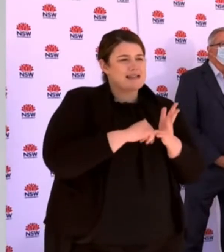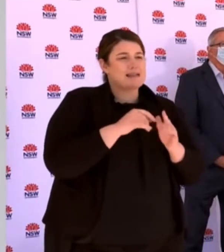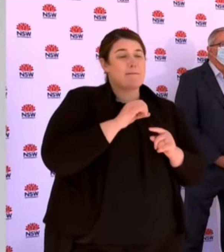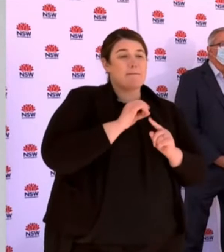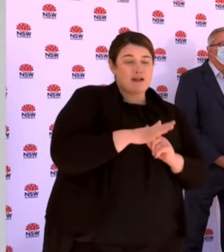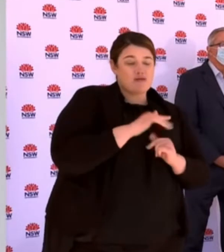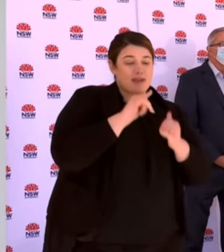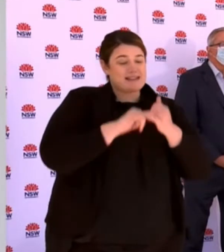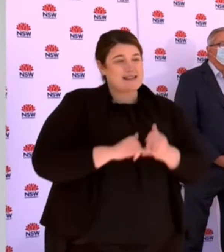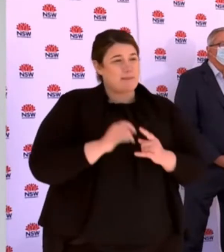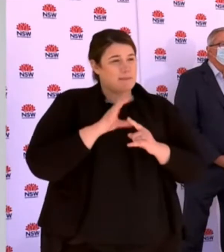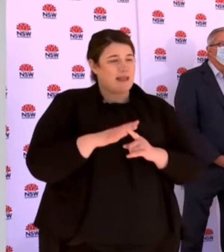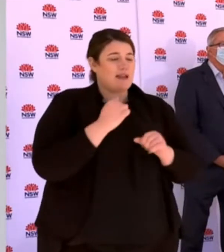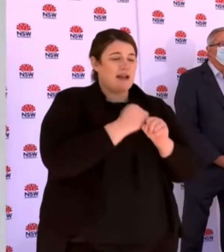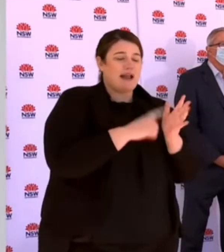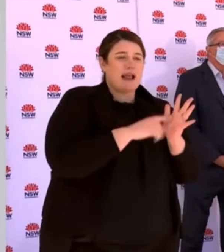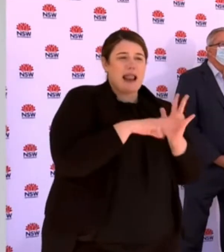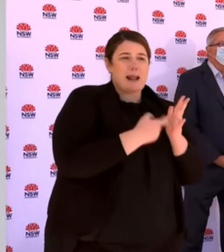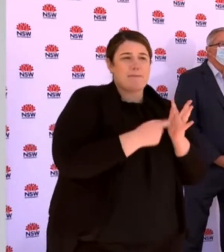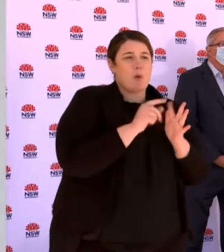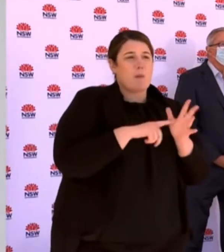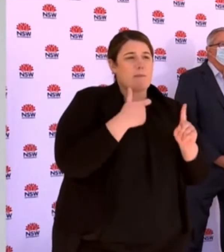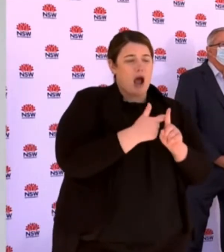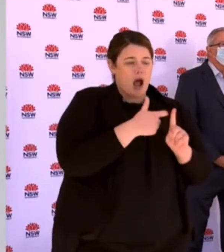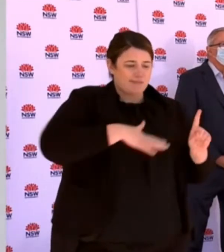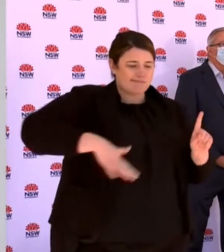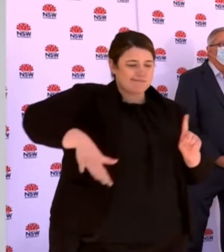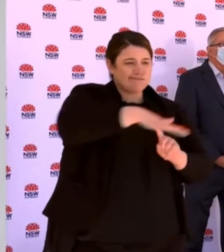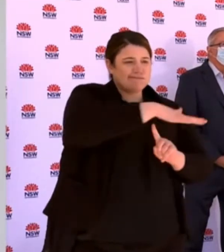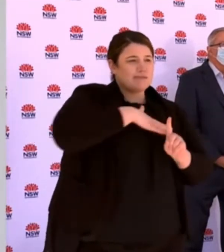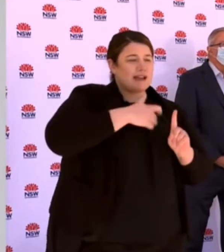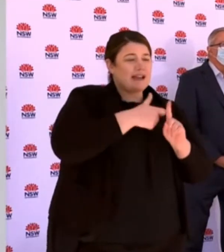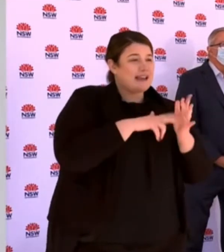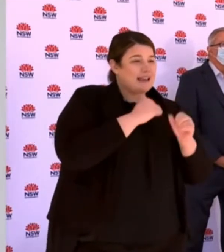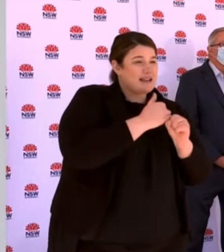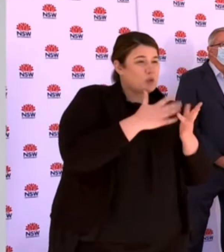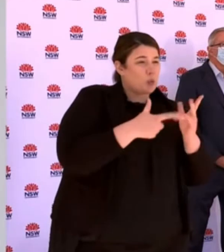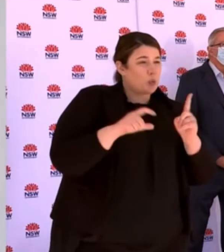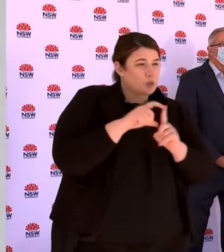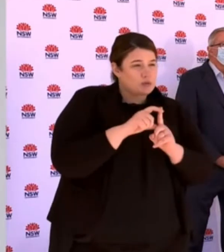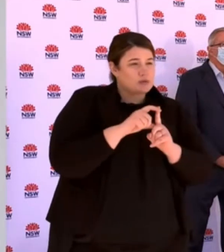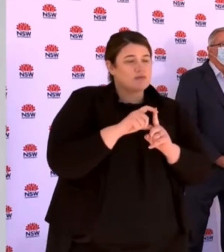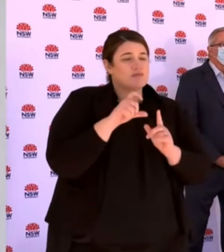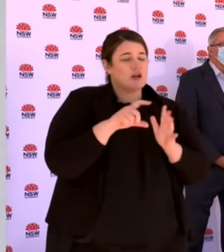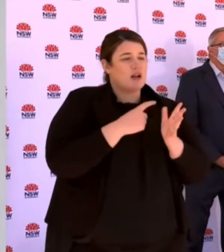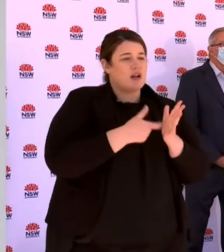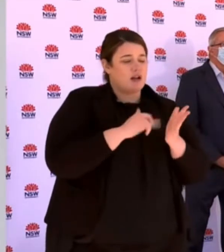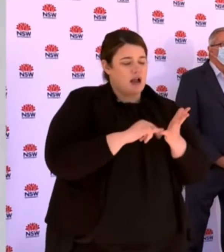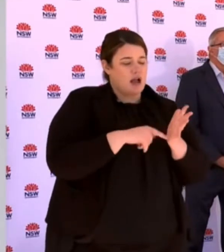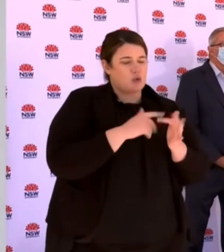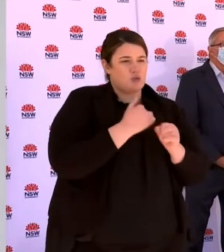Glenbrook, Penrith, South Penrith, Glenmore Park, Jamestown, Regentville, Lapston, Orchard Hills, Kingswood, Castlereagh,